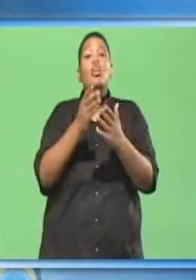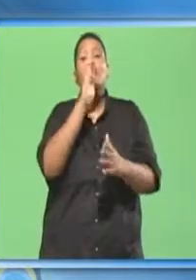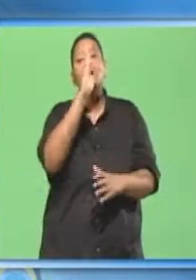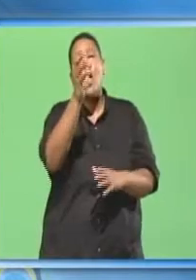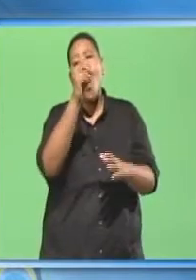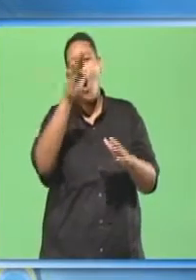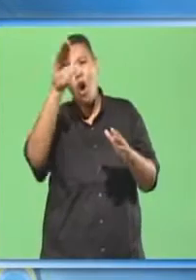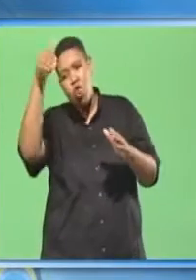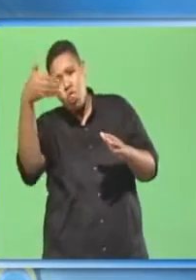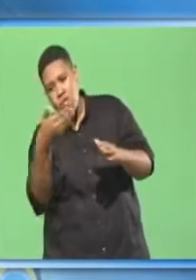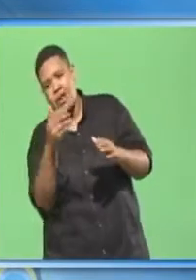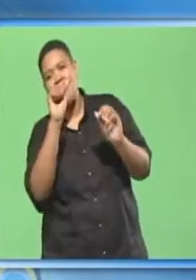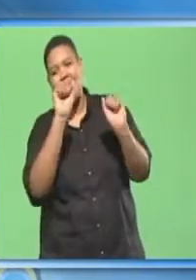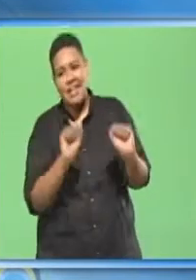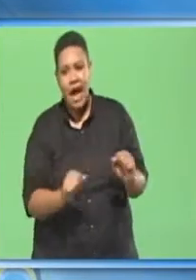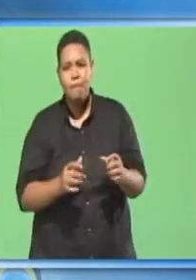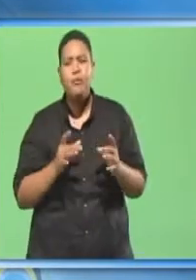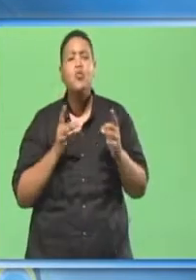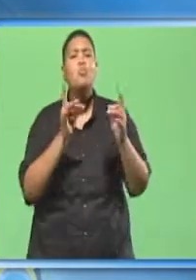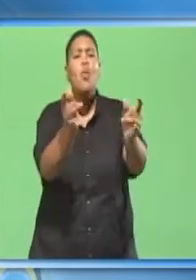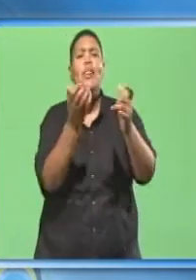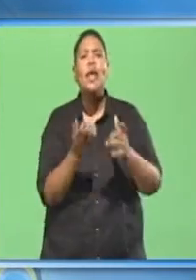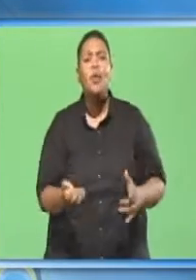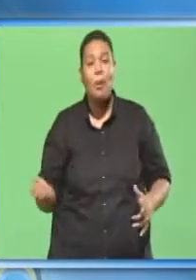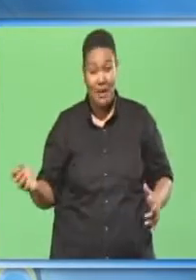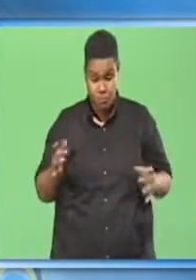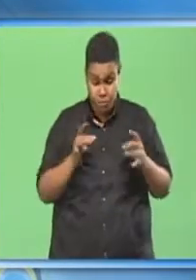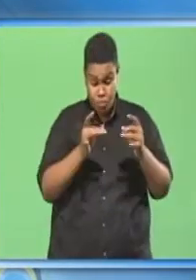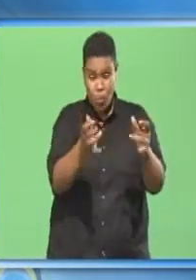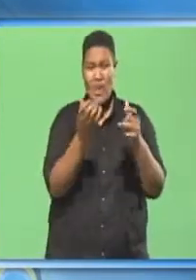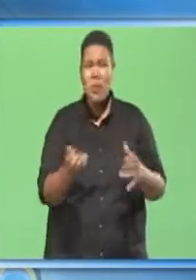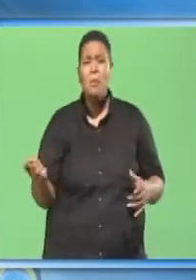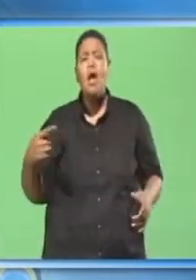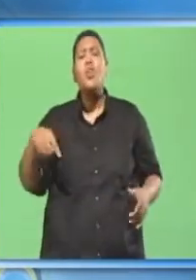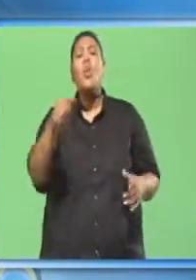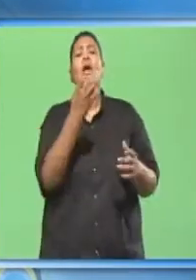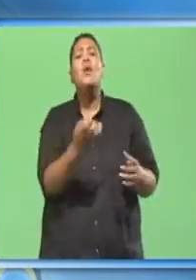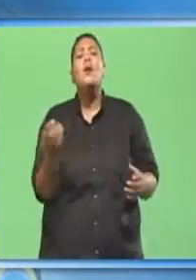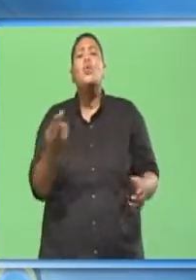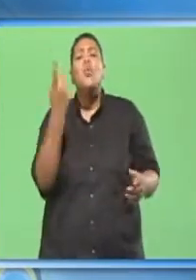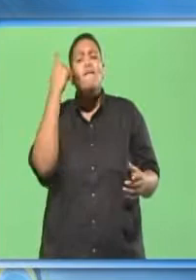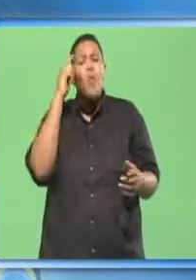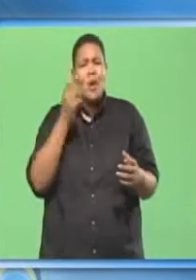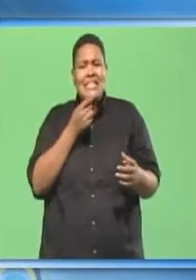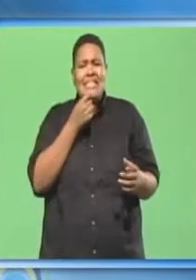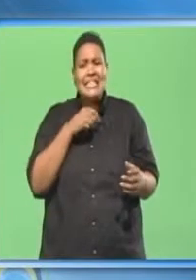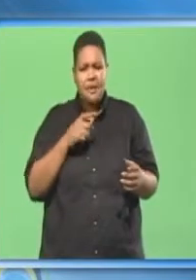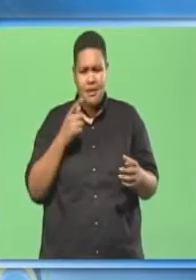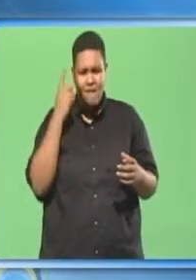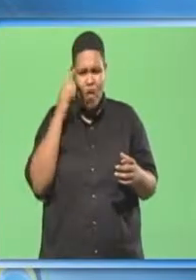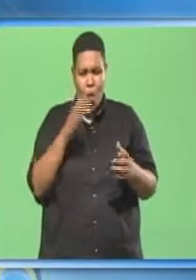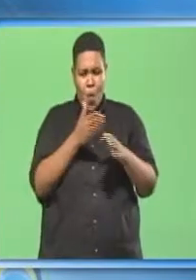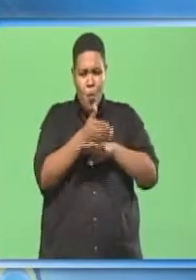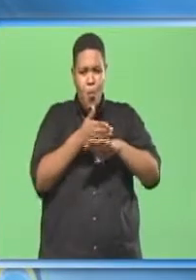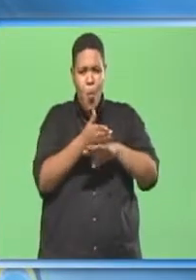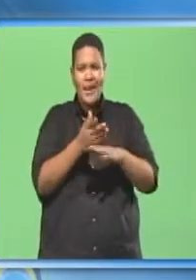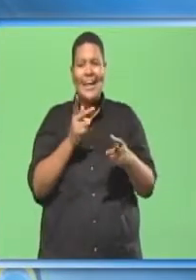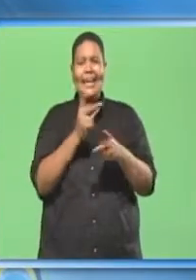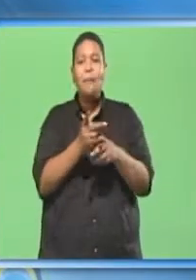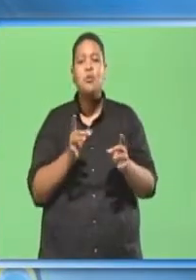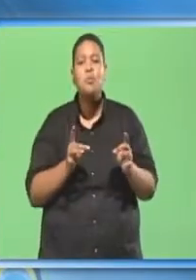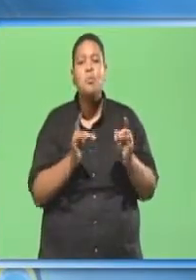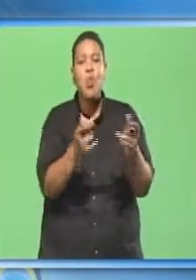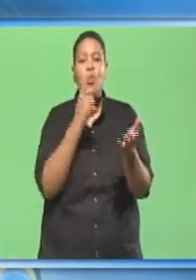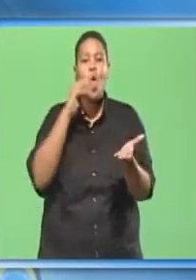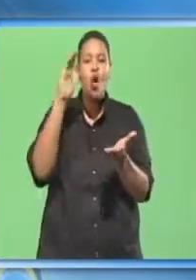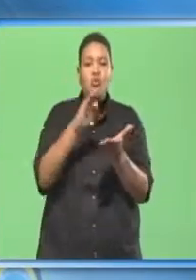curved. Smoothing tools. Smoothing tools are those tools used to refine the texture of a piece of wood or reduce